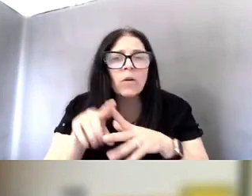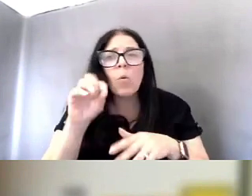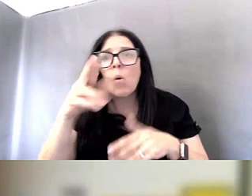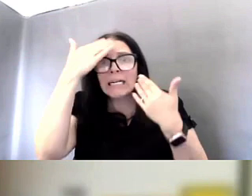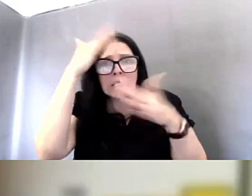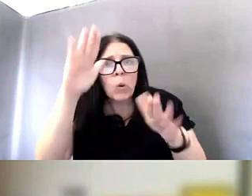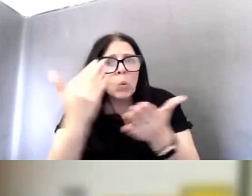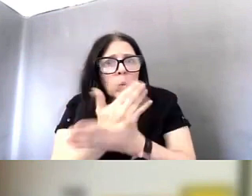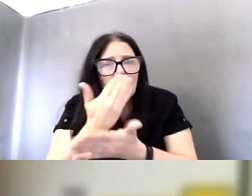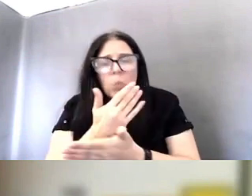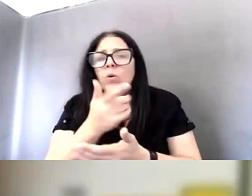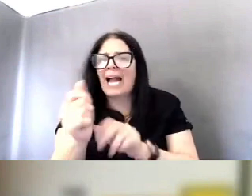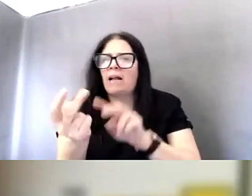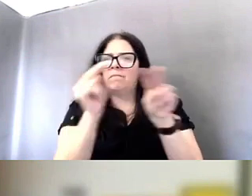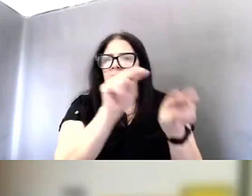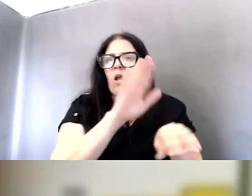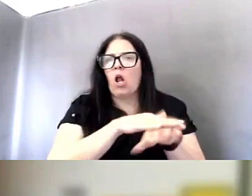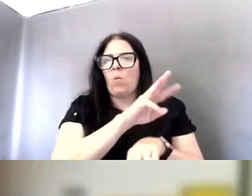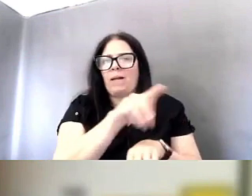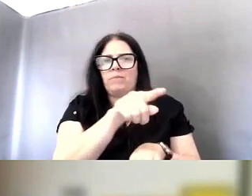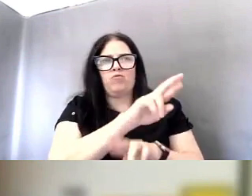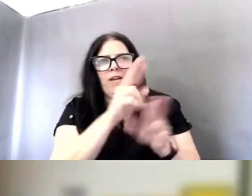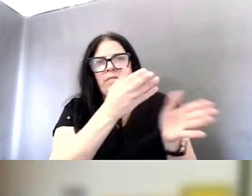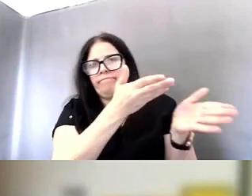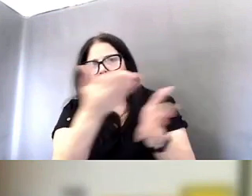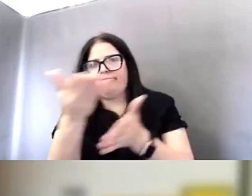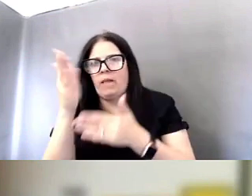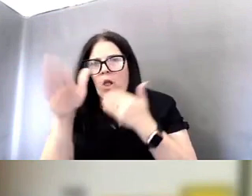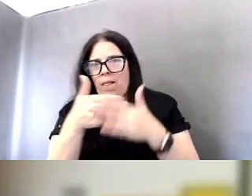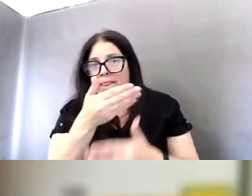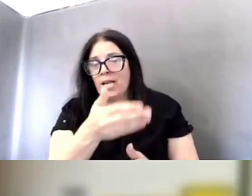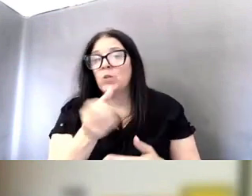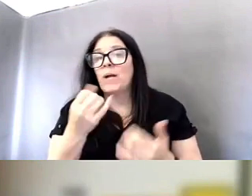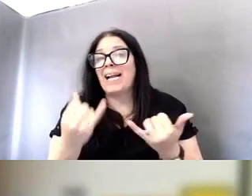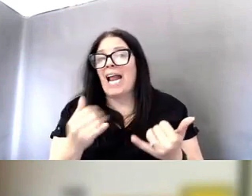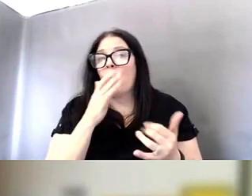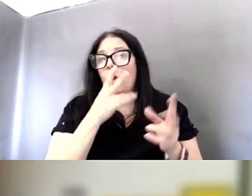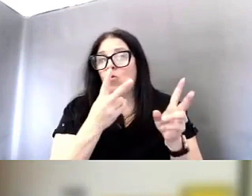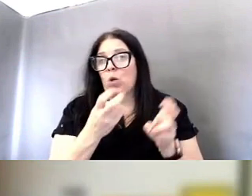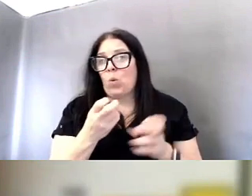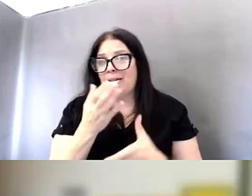well. All right. In the meantime, I'm going to stop the recording